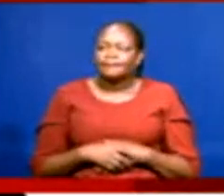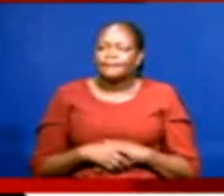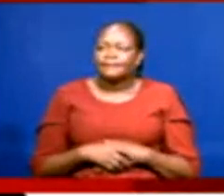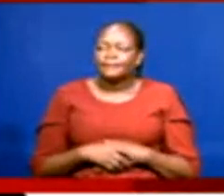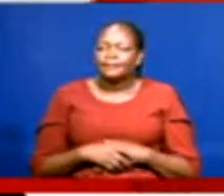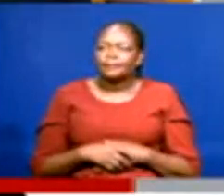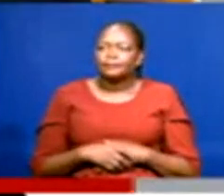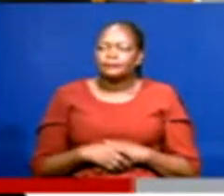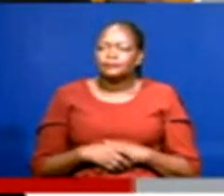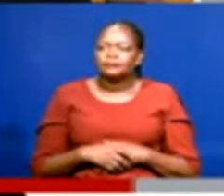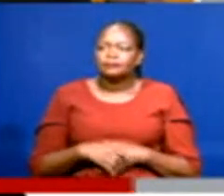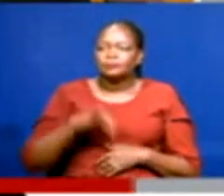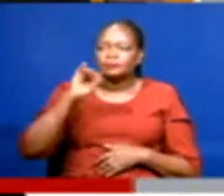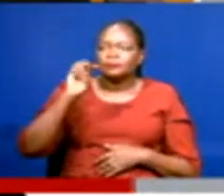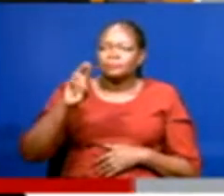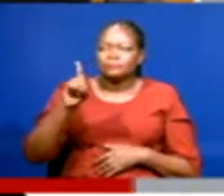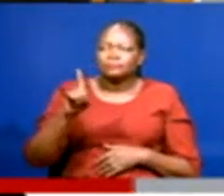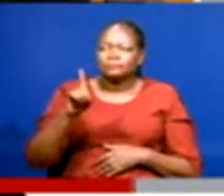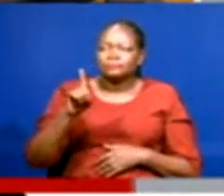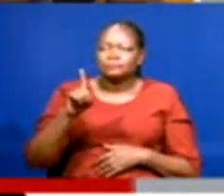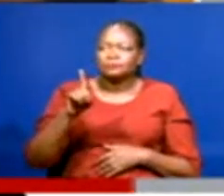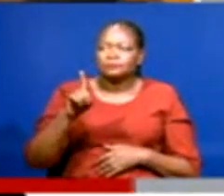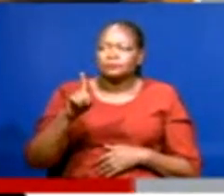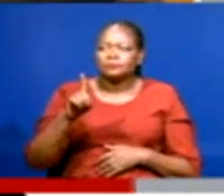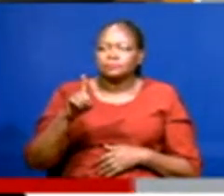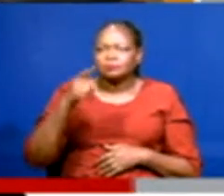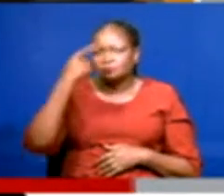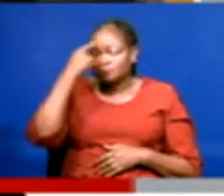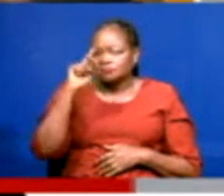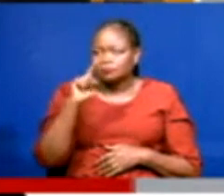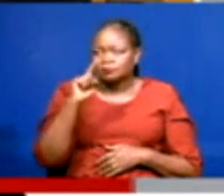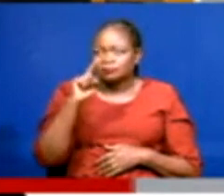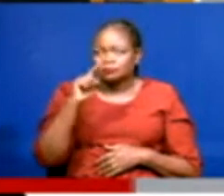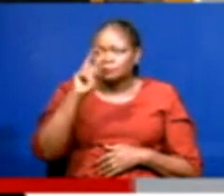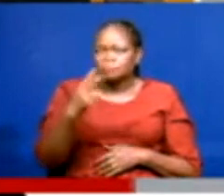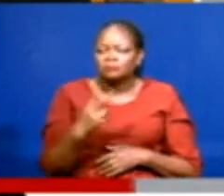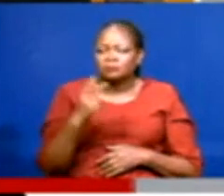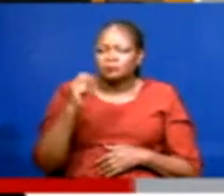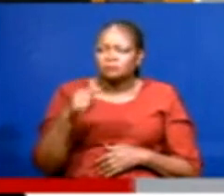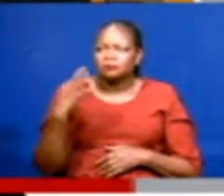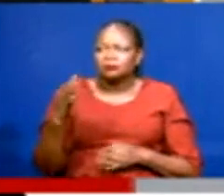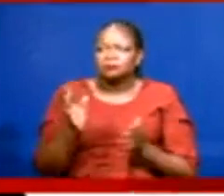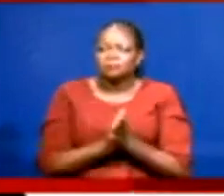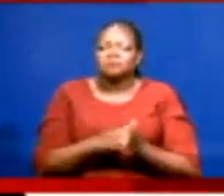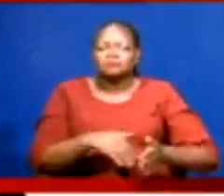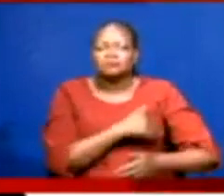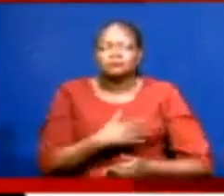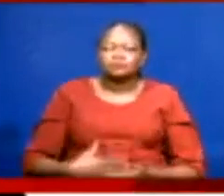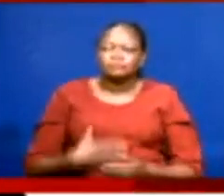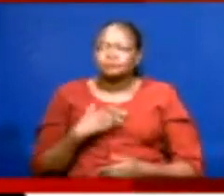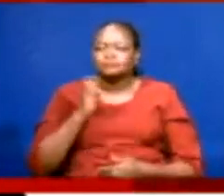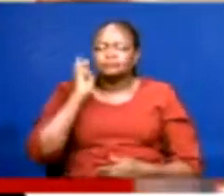Biden IWD on the 2nd of March, and the chief guest will